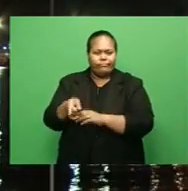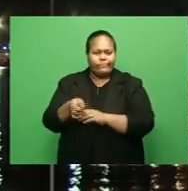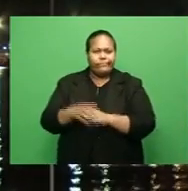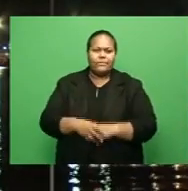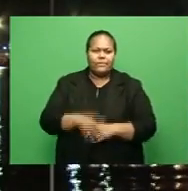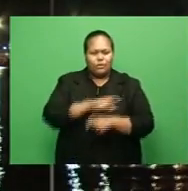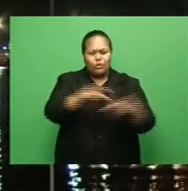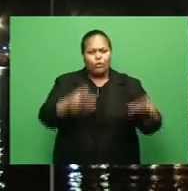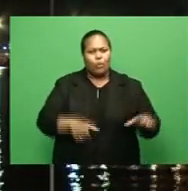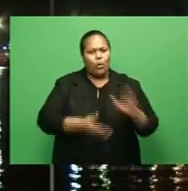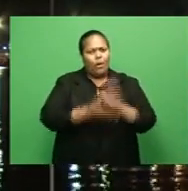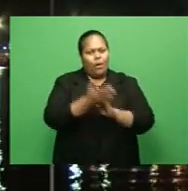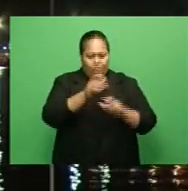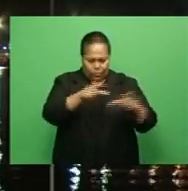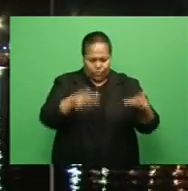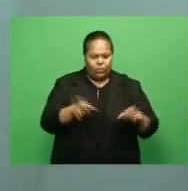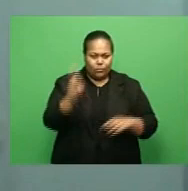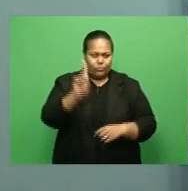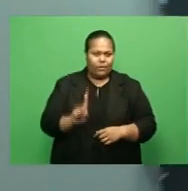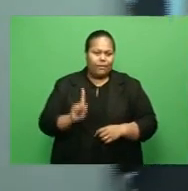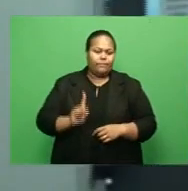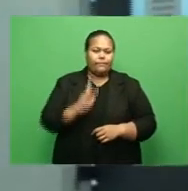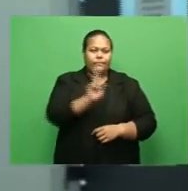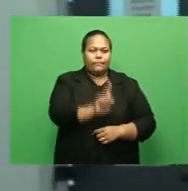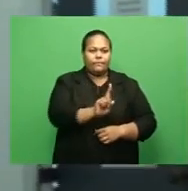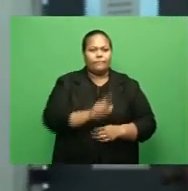Pranita Prakash has more.